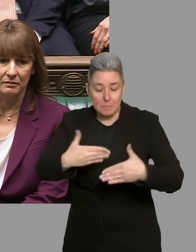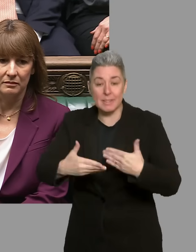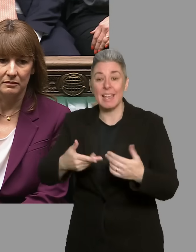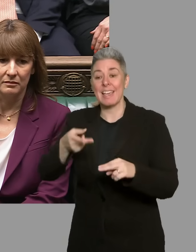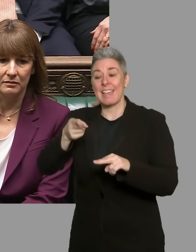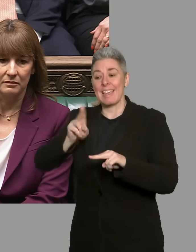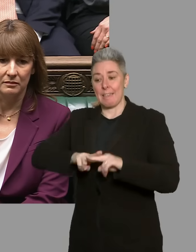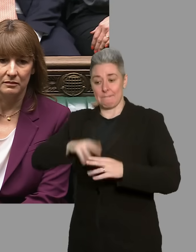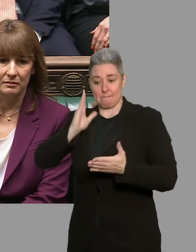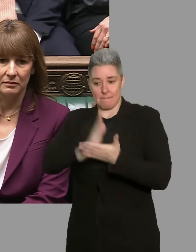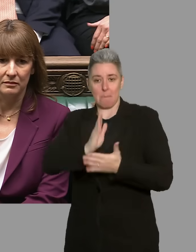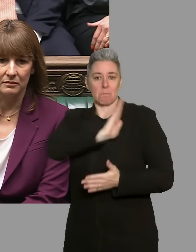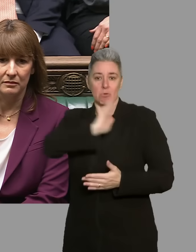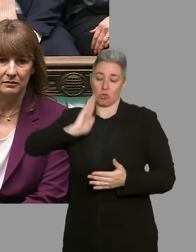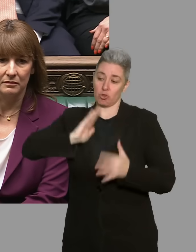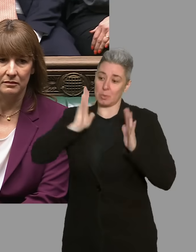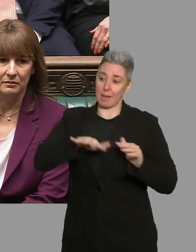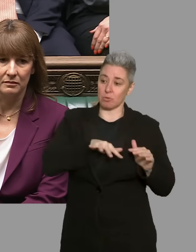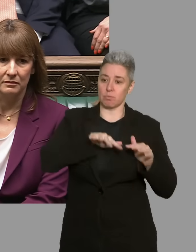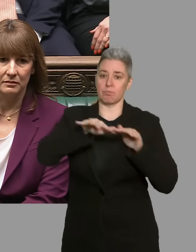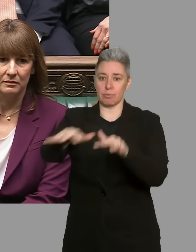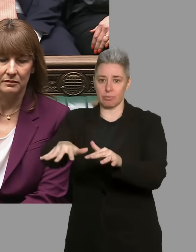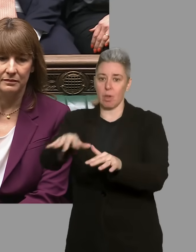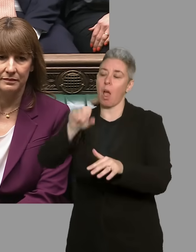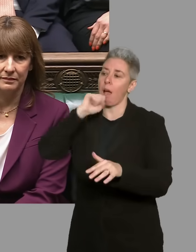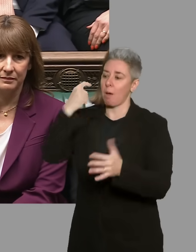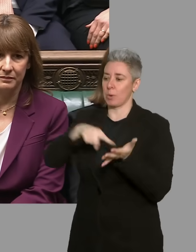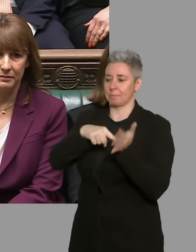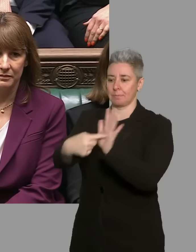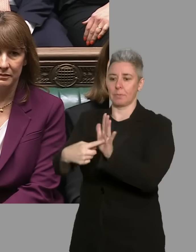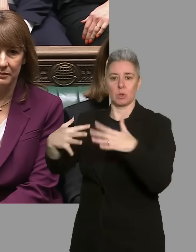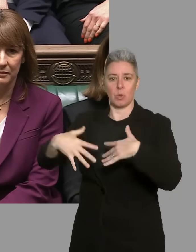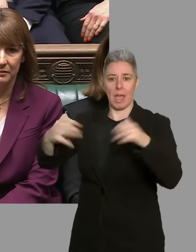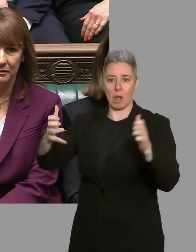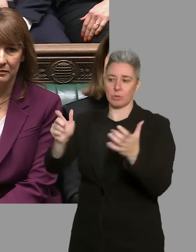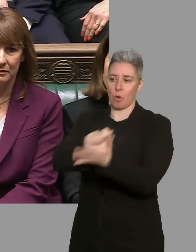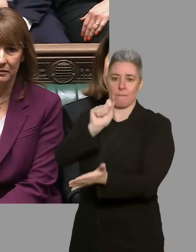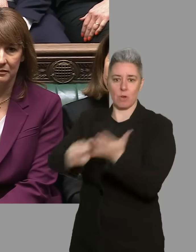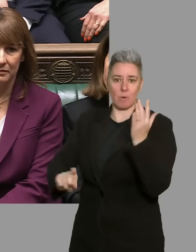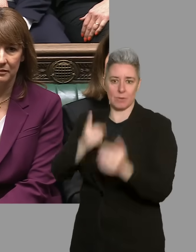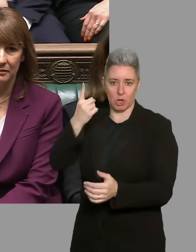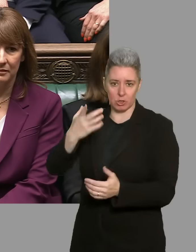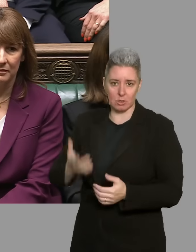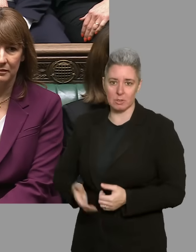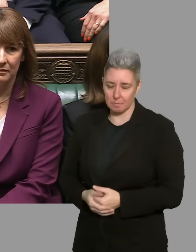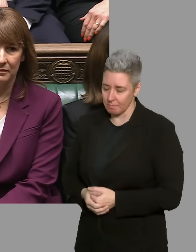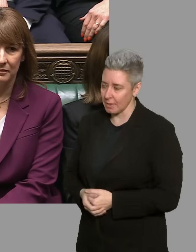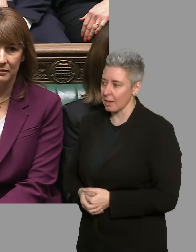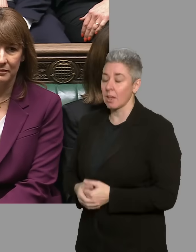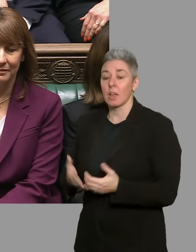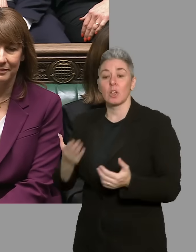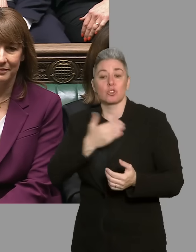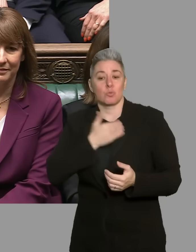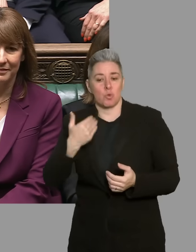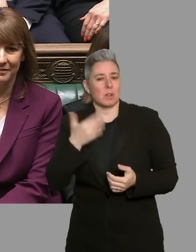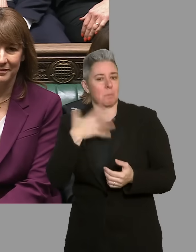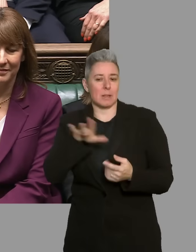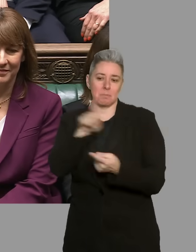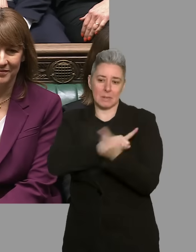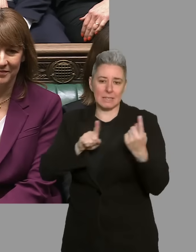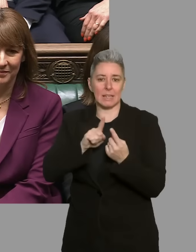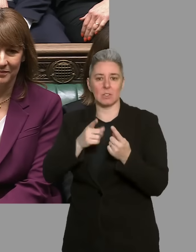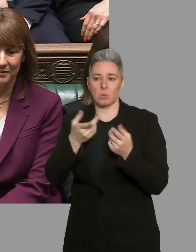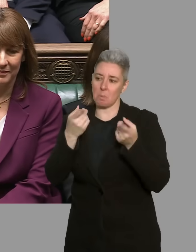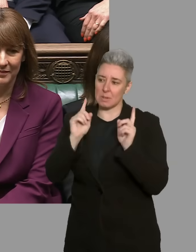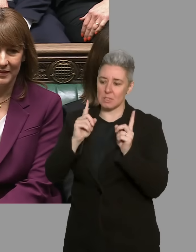to the House for a vote. Mr. Speaker, this morning I had meetings with ministerial colleagues and others. In addition to my duties in the House, I